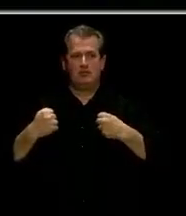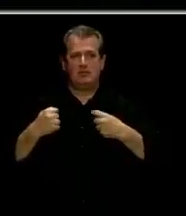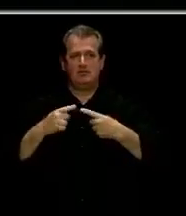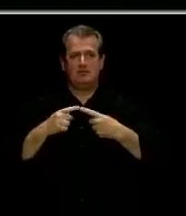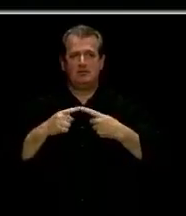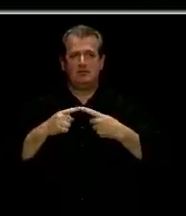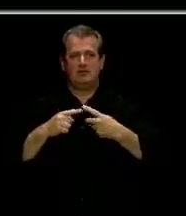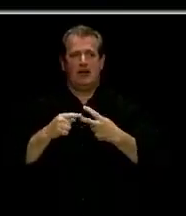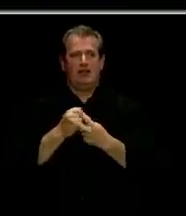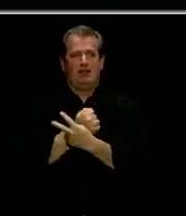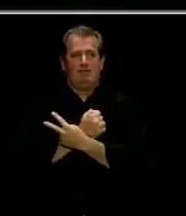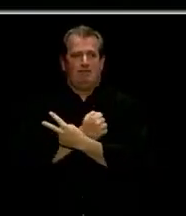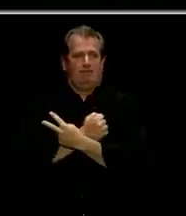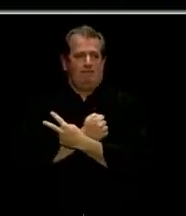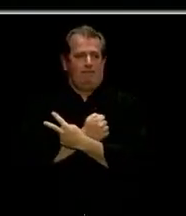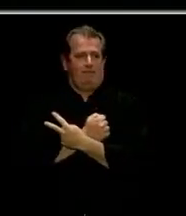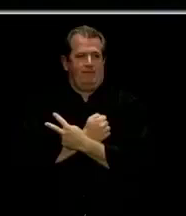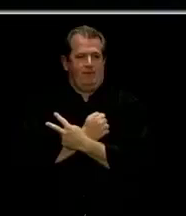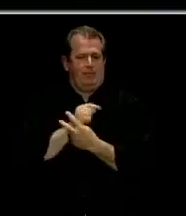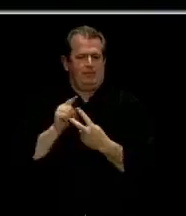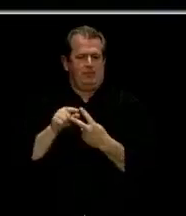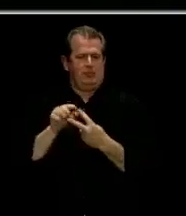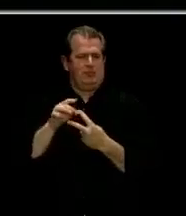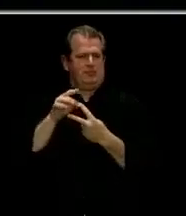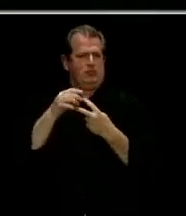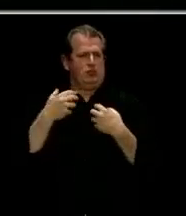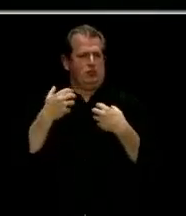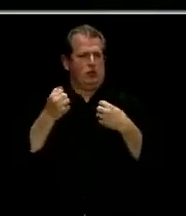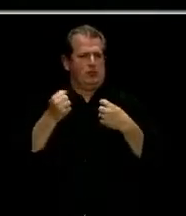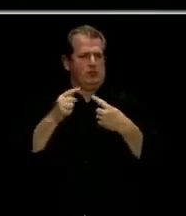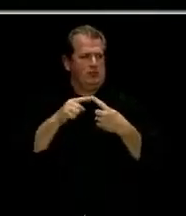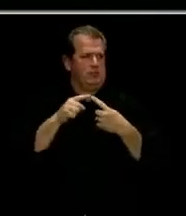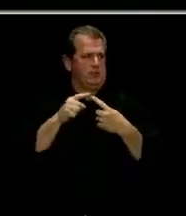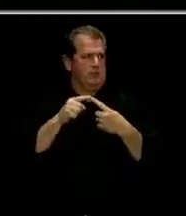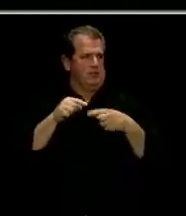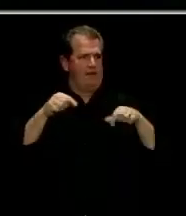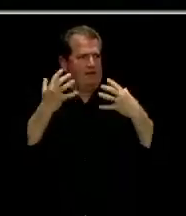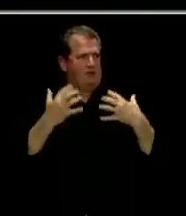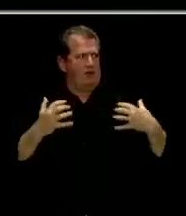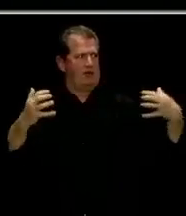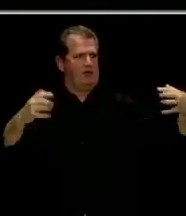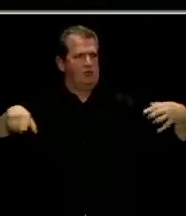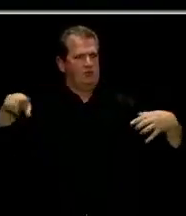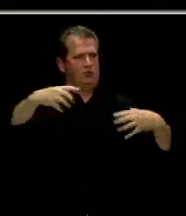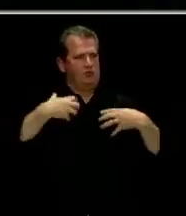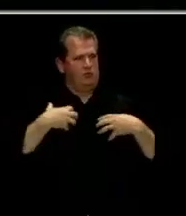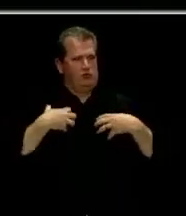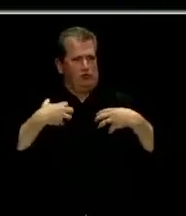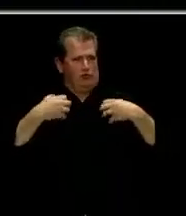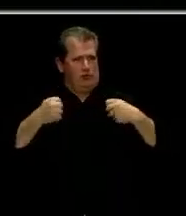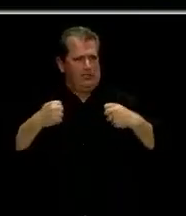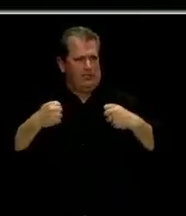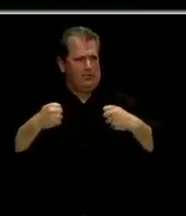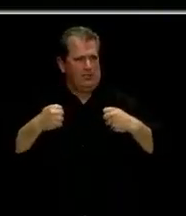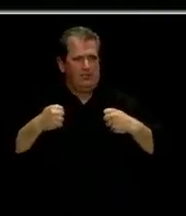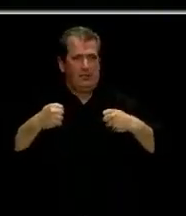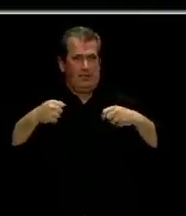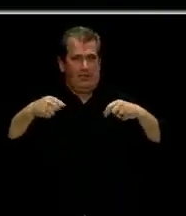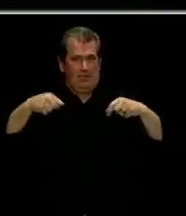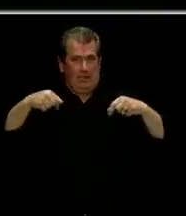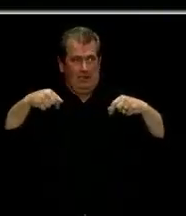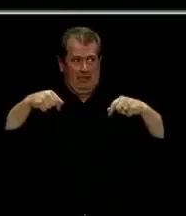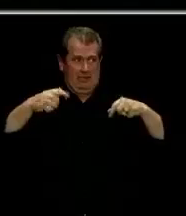courage, there is in the people who are in this audience. It's not easy to be